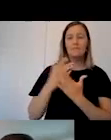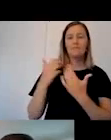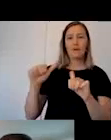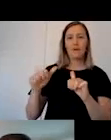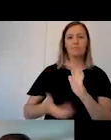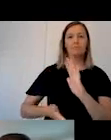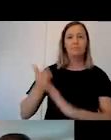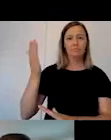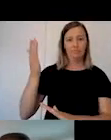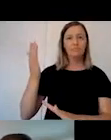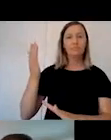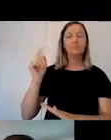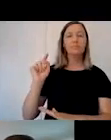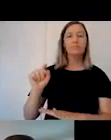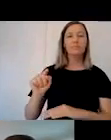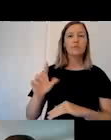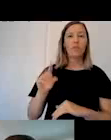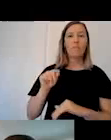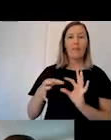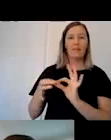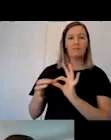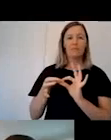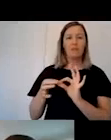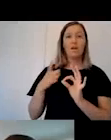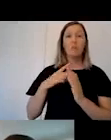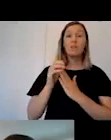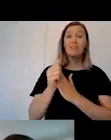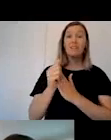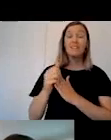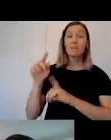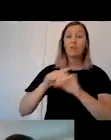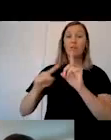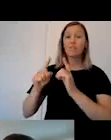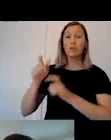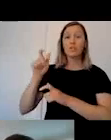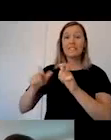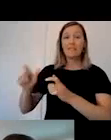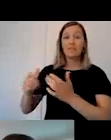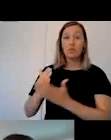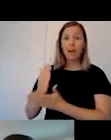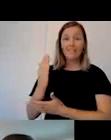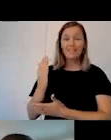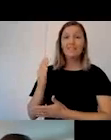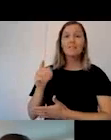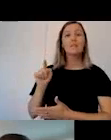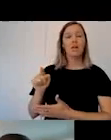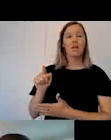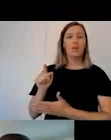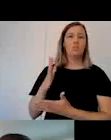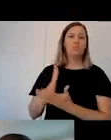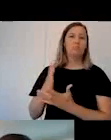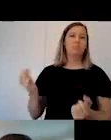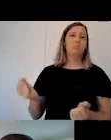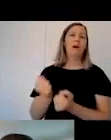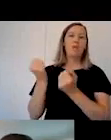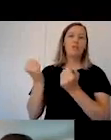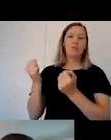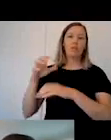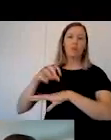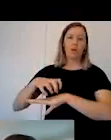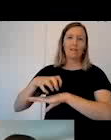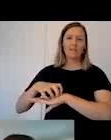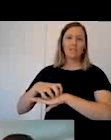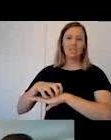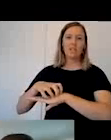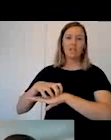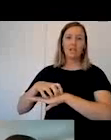line. Because the Leadership Conference on Civil Rights was, I mean, is a powerhouse organization that will